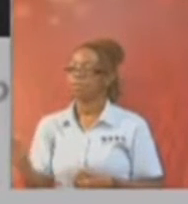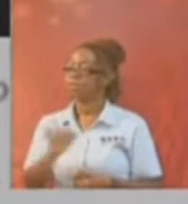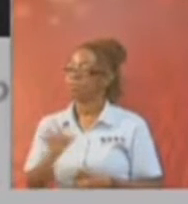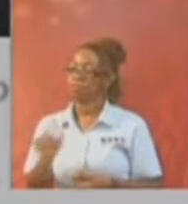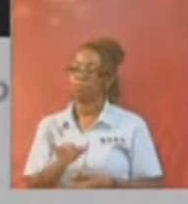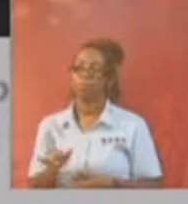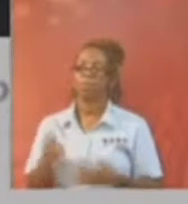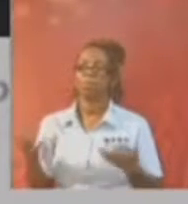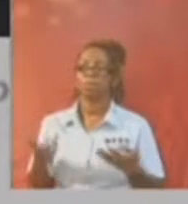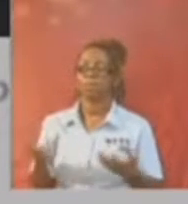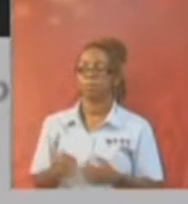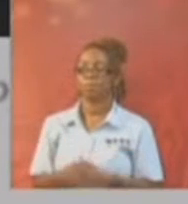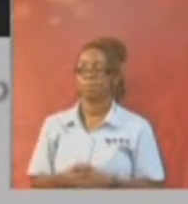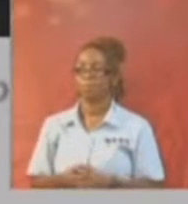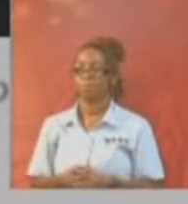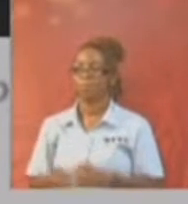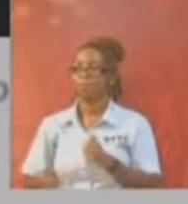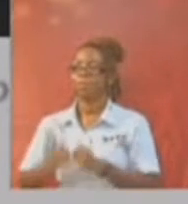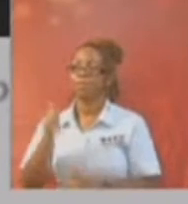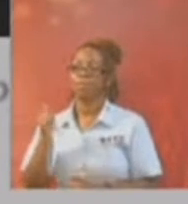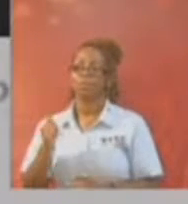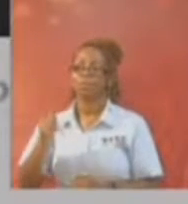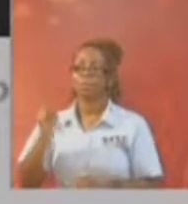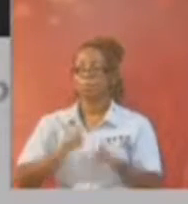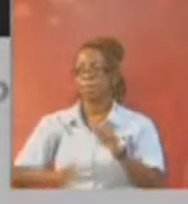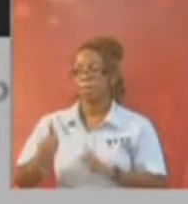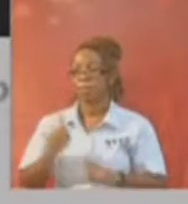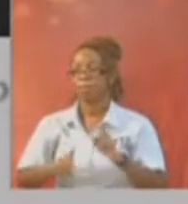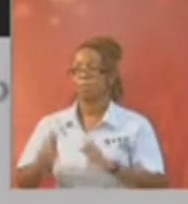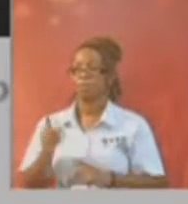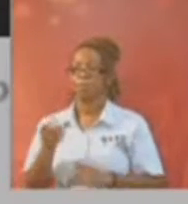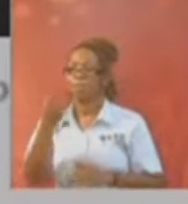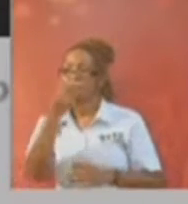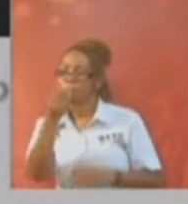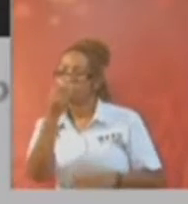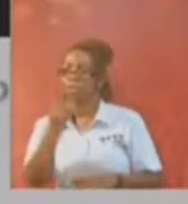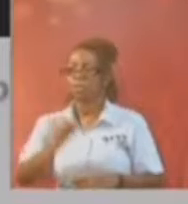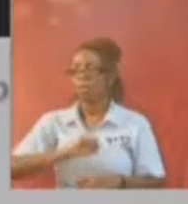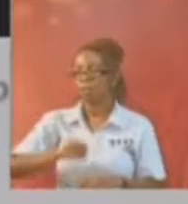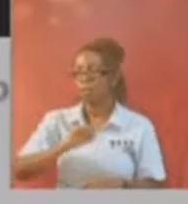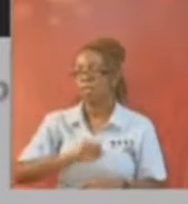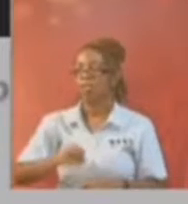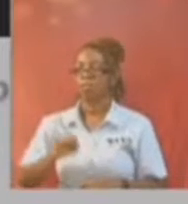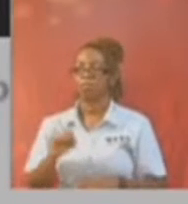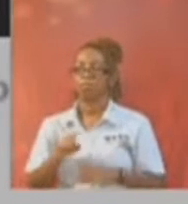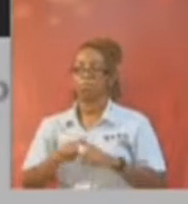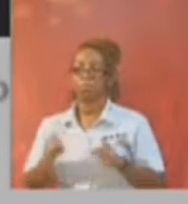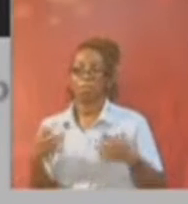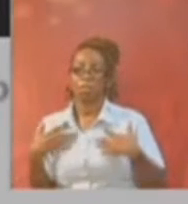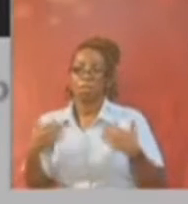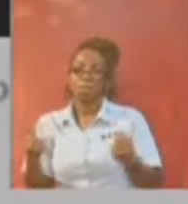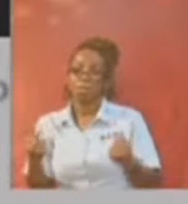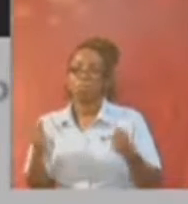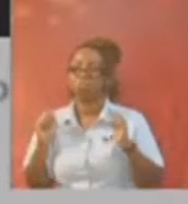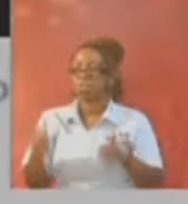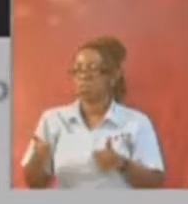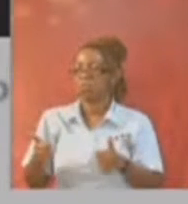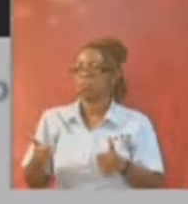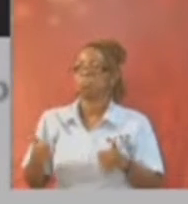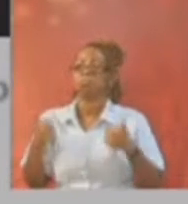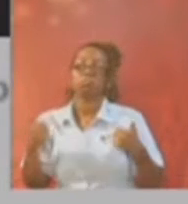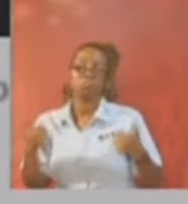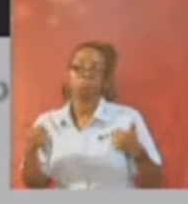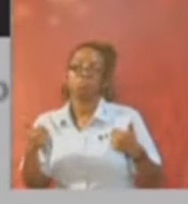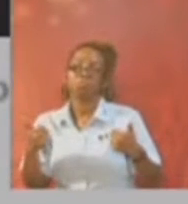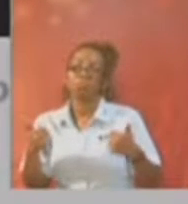a large percentage of those persons who have resolved, so they had symptoms, but the symptoms have resolved. And so altogether, the current group of